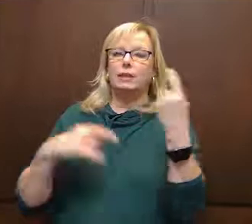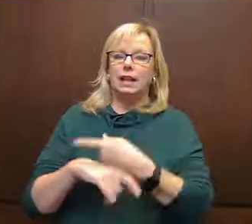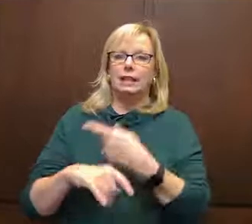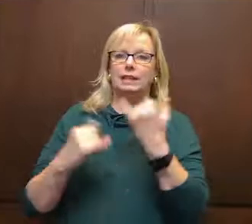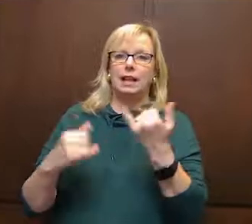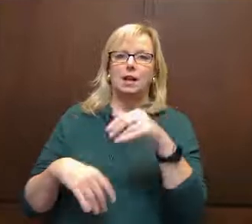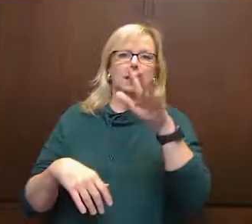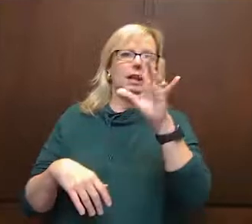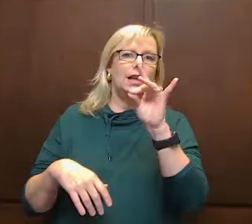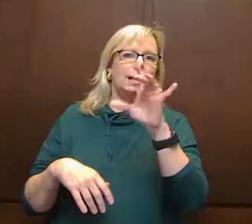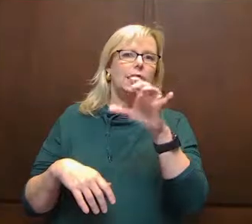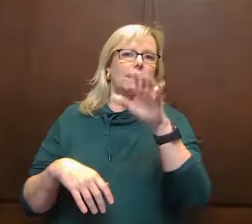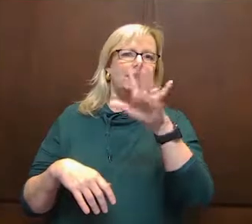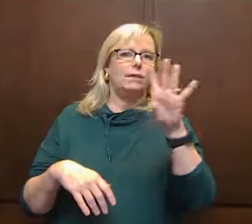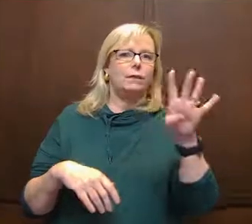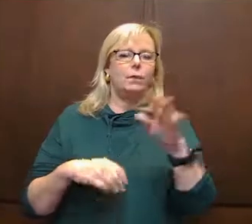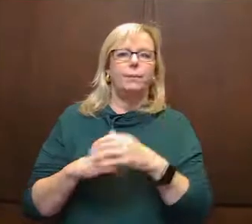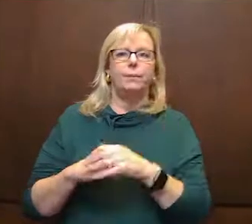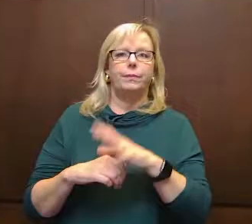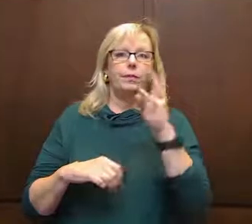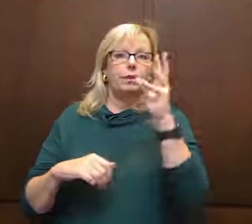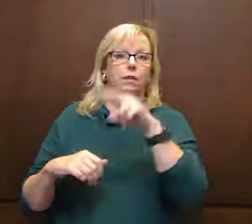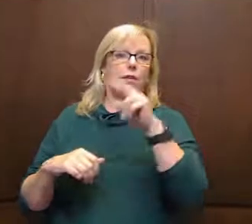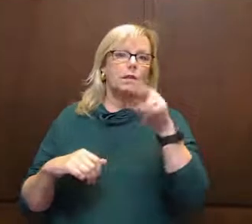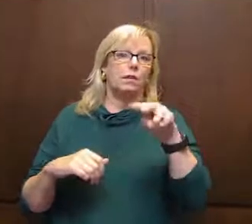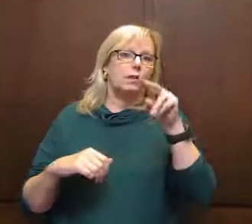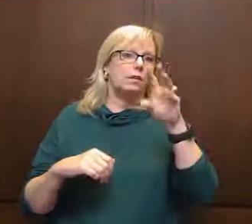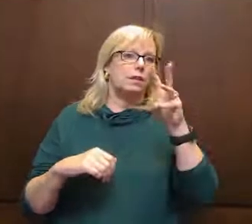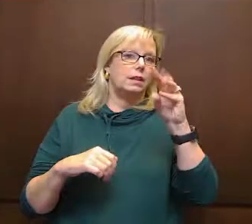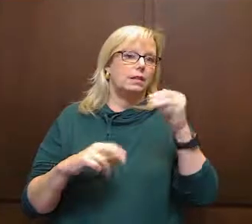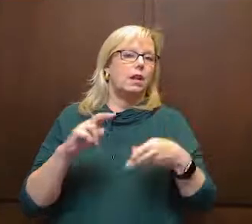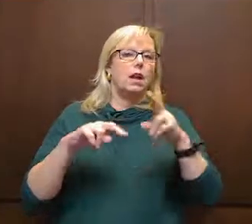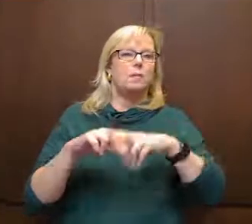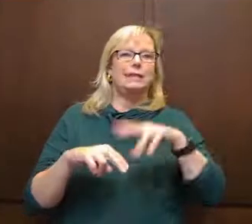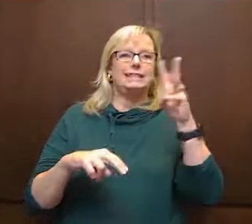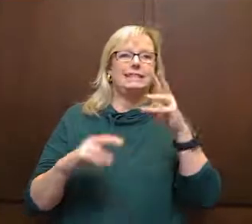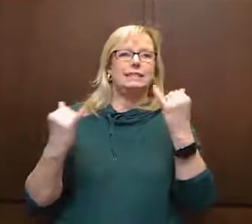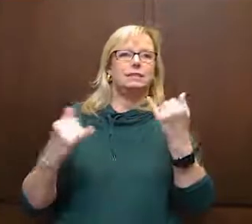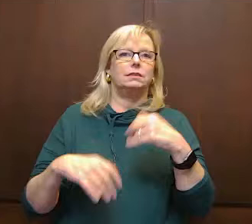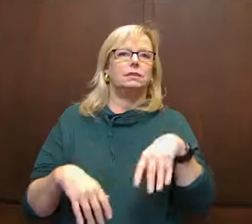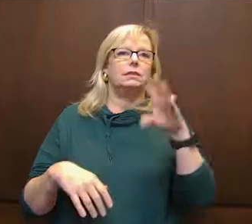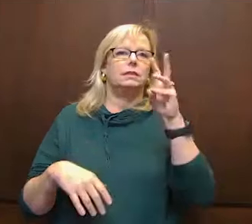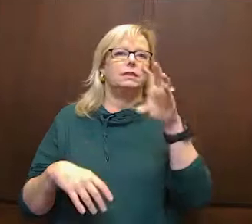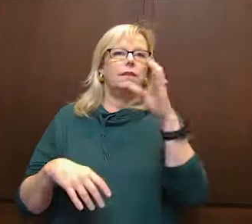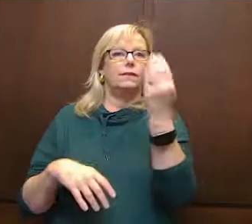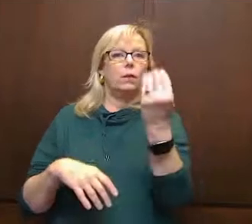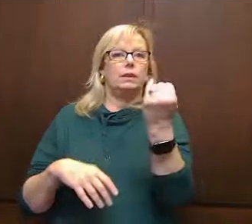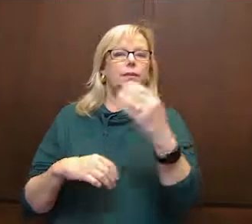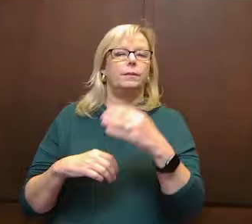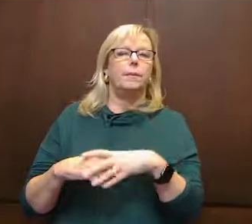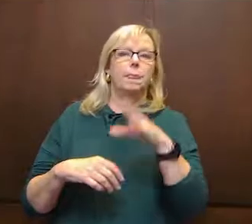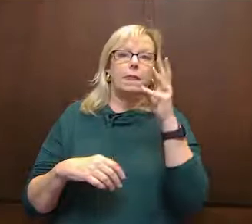to 854. 62260 up 6 to 614.